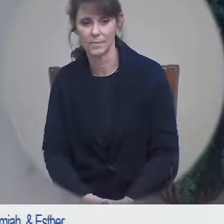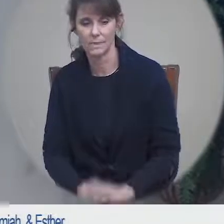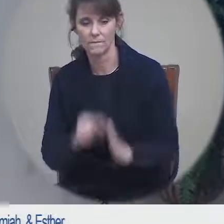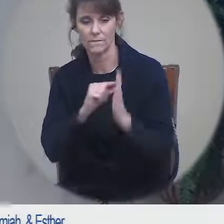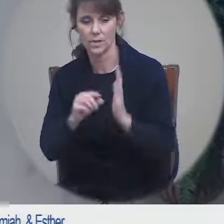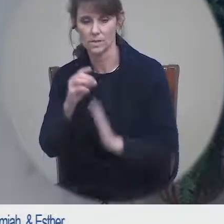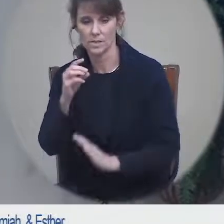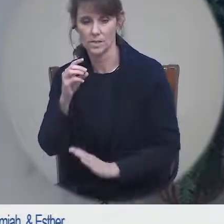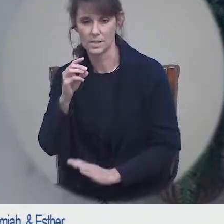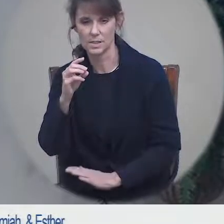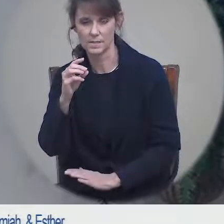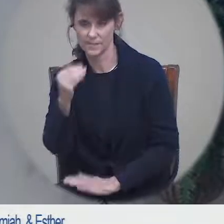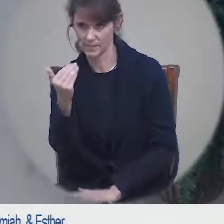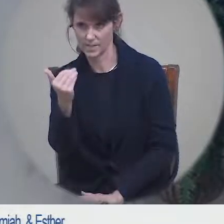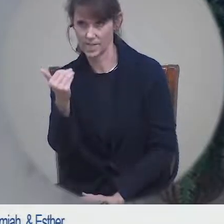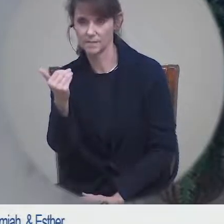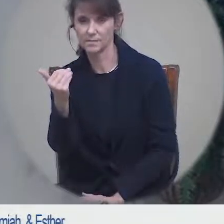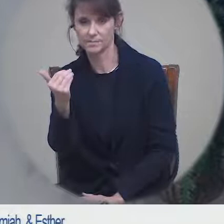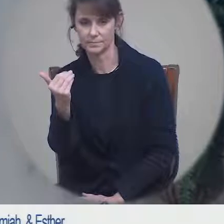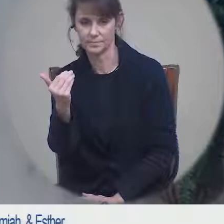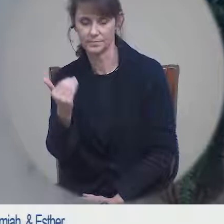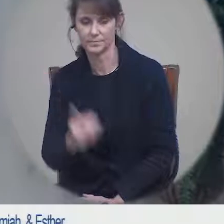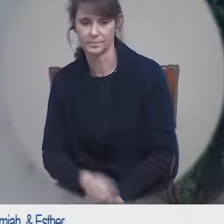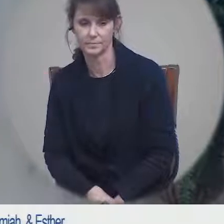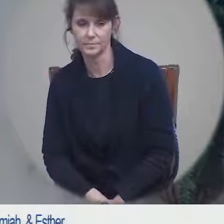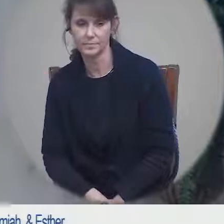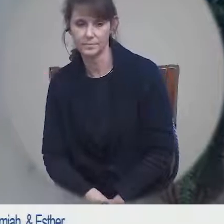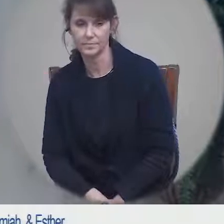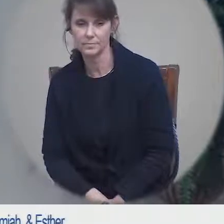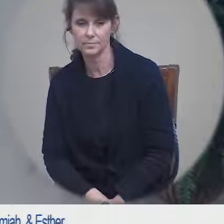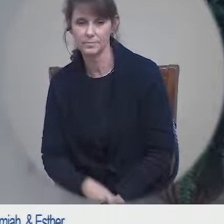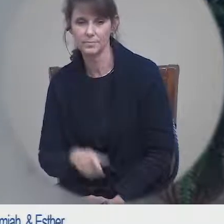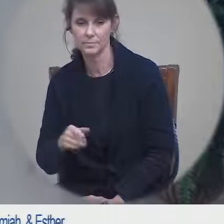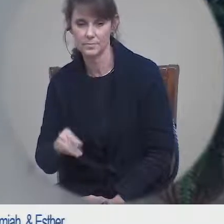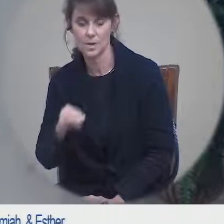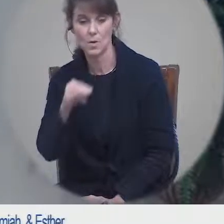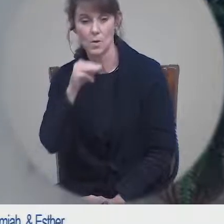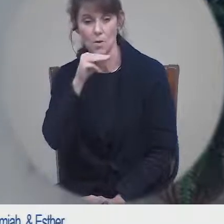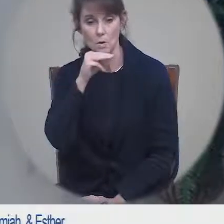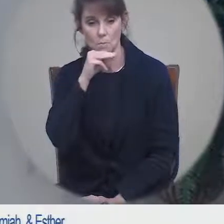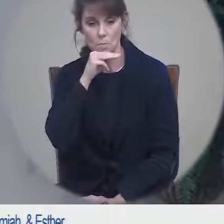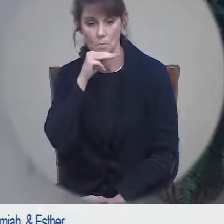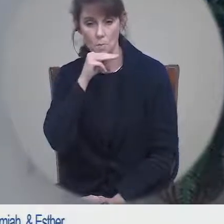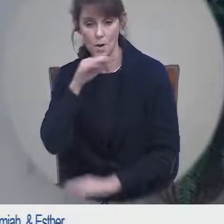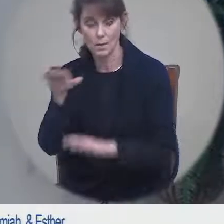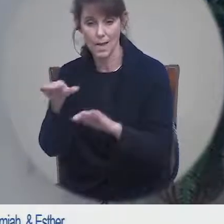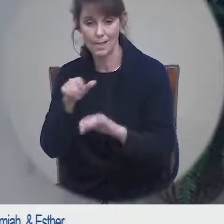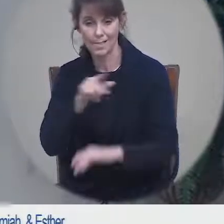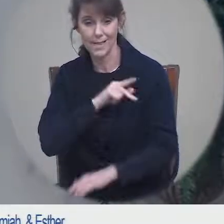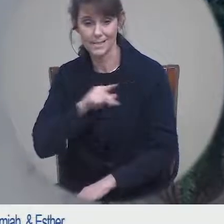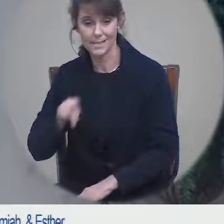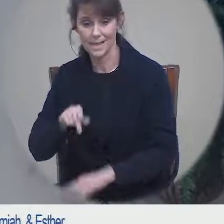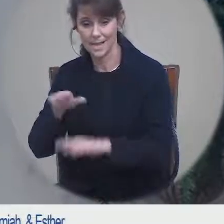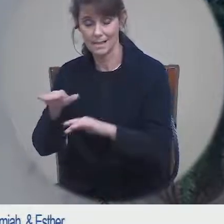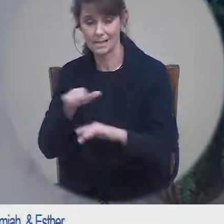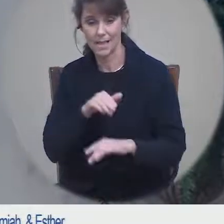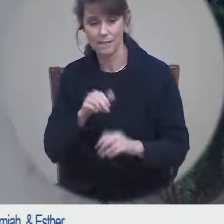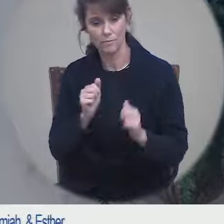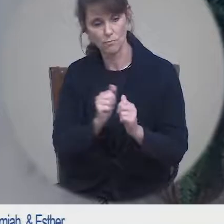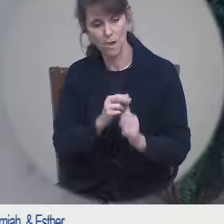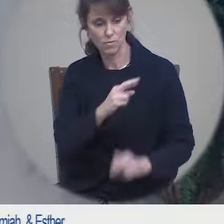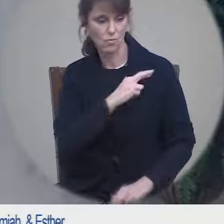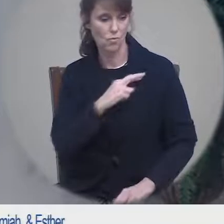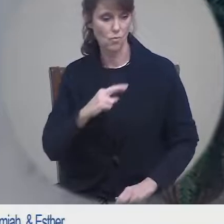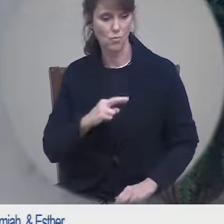verse 15 of the text, "Send him Mordecai went out from the presence of the king in royal robes of blue and white, with a